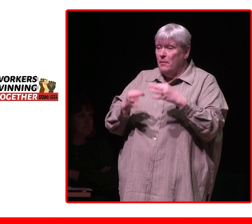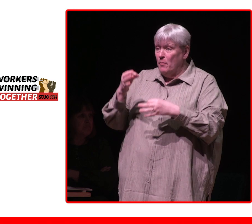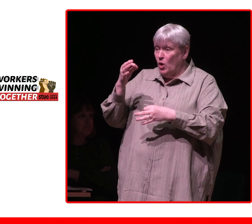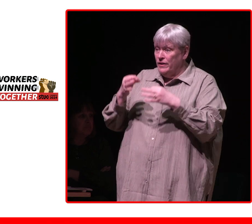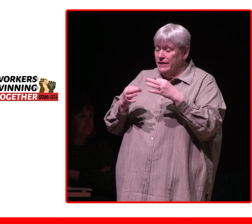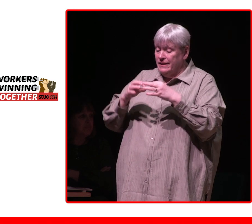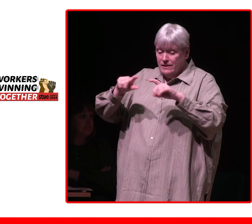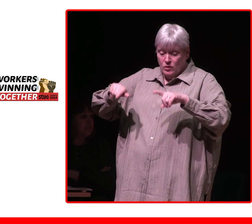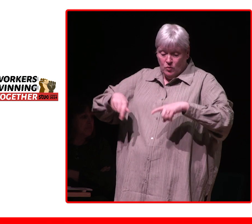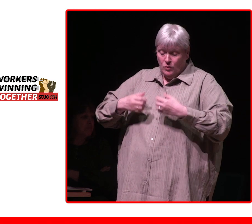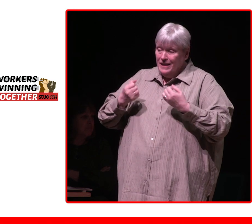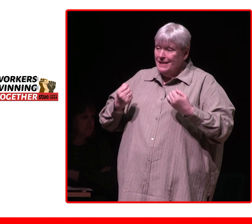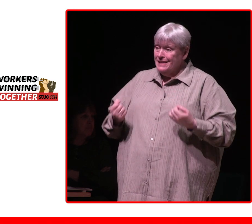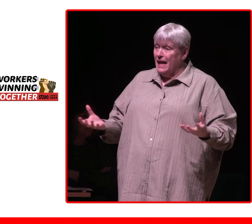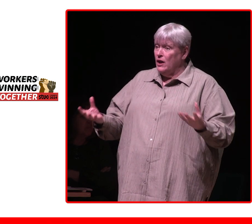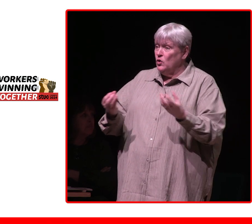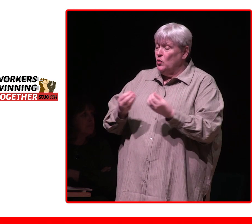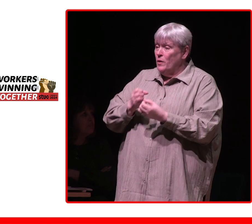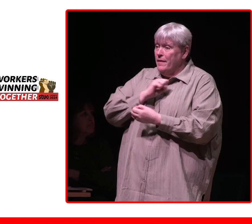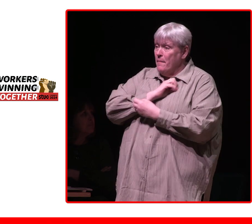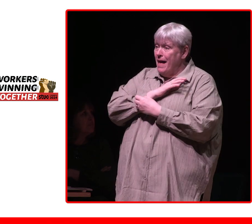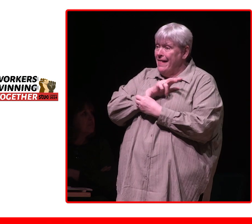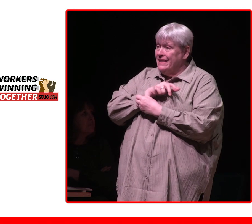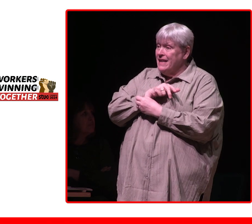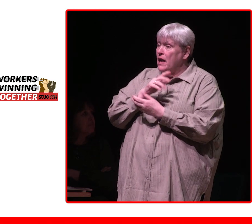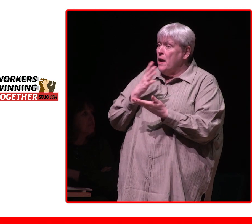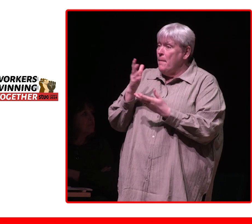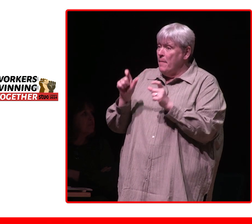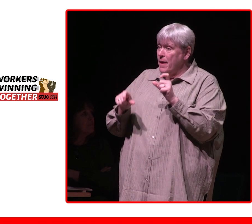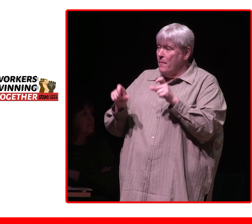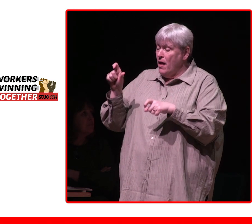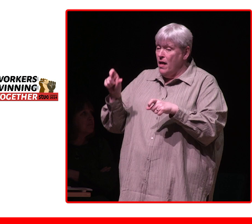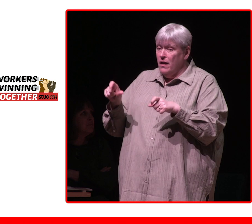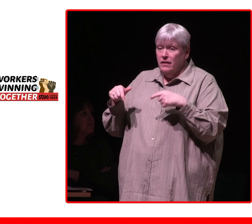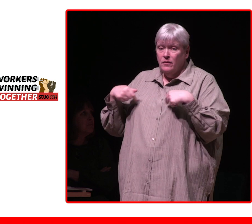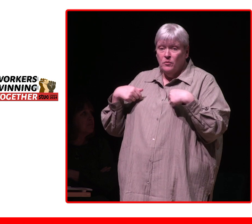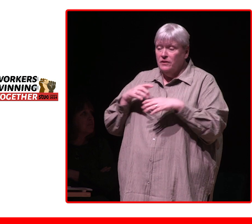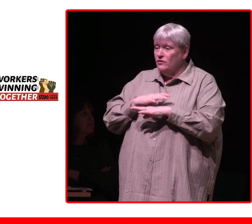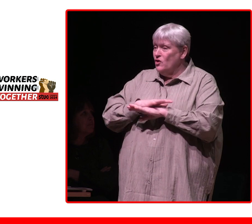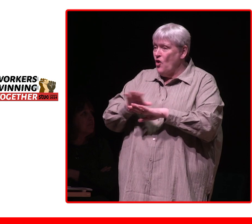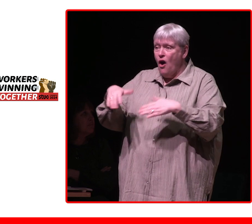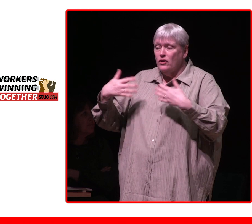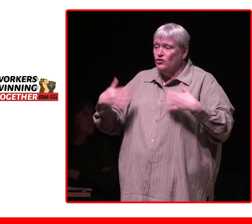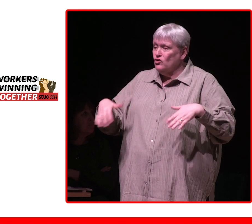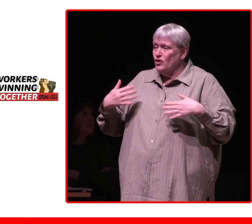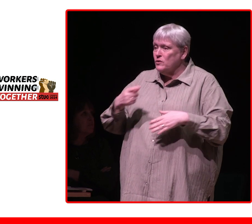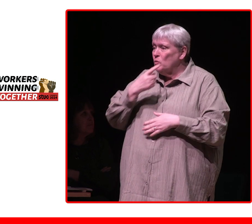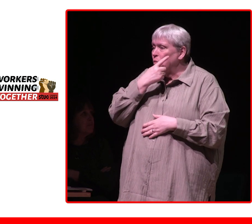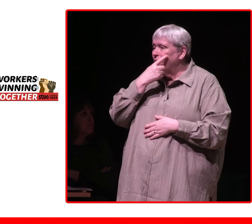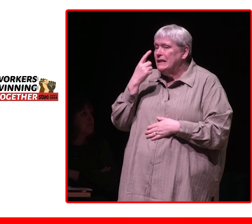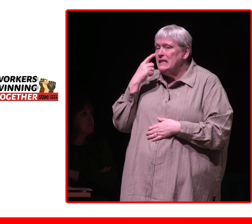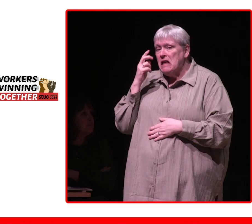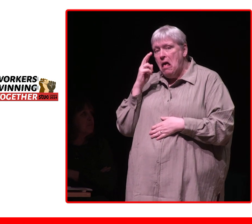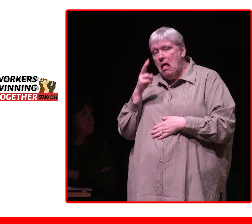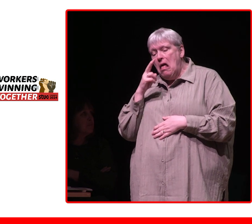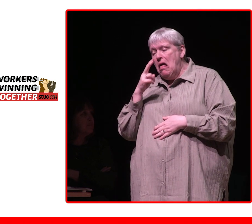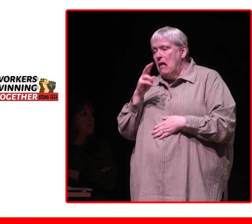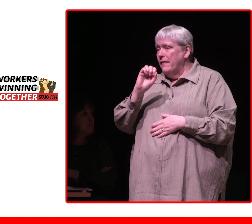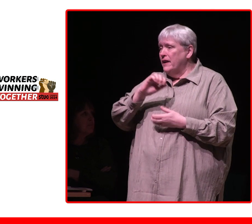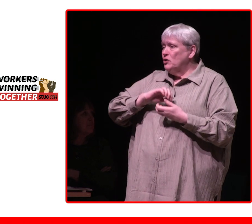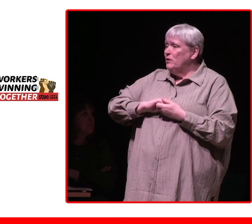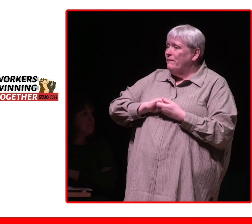we stand with the people of Palestine, that we are not just witnesses to their